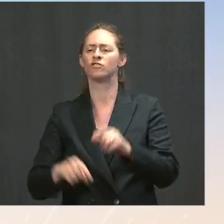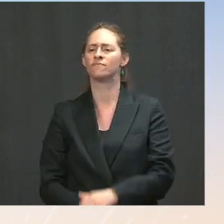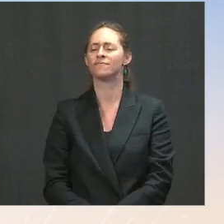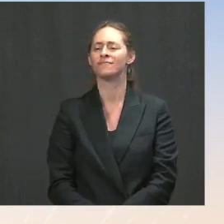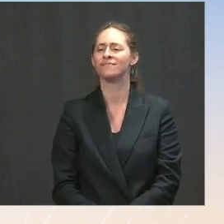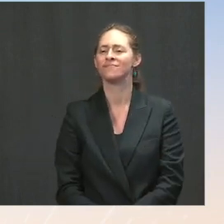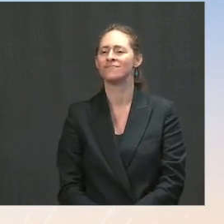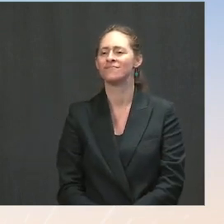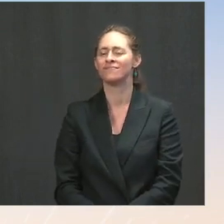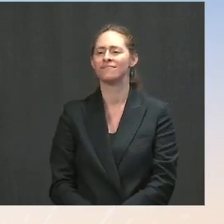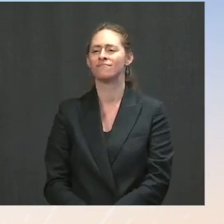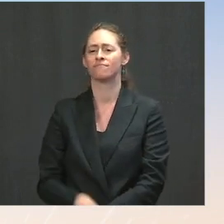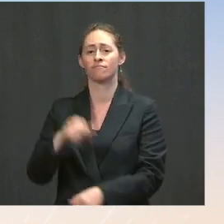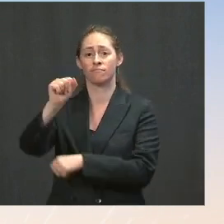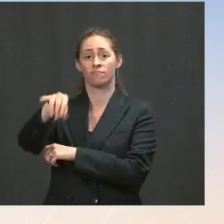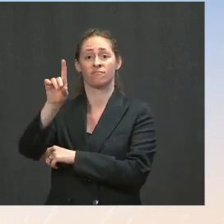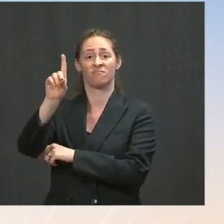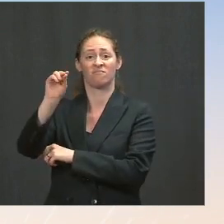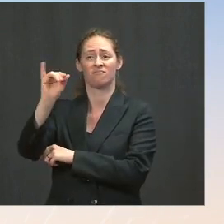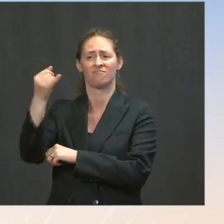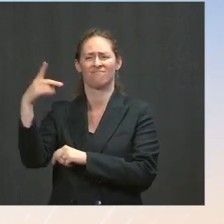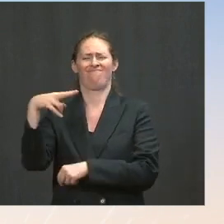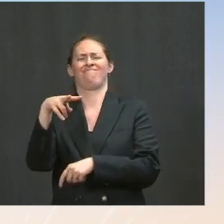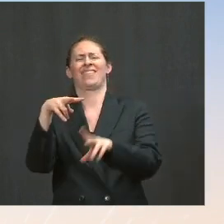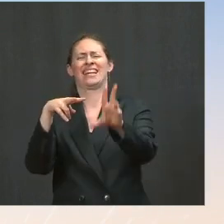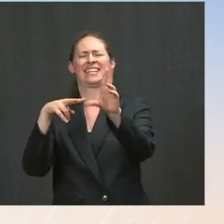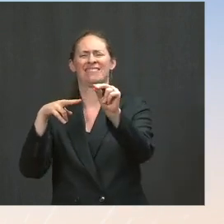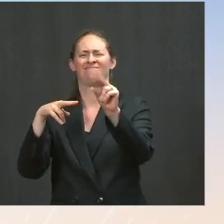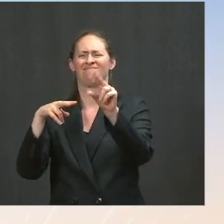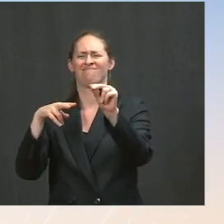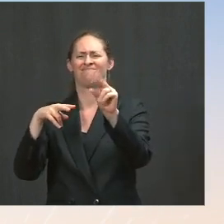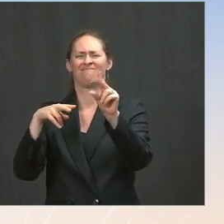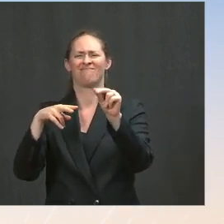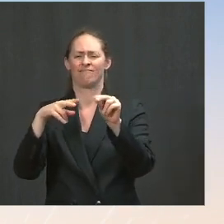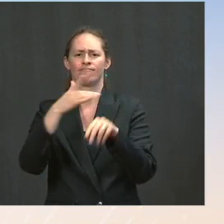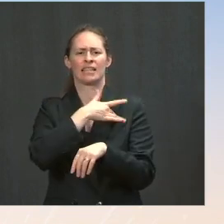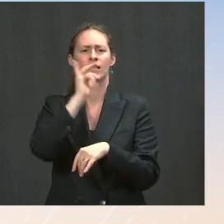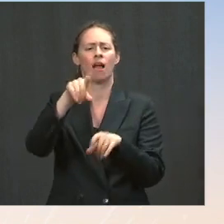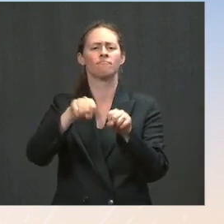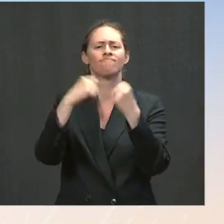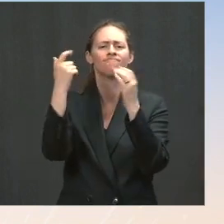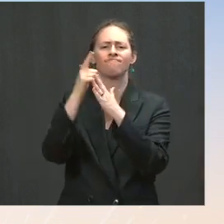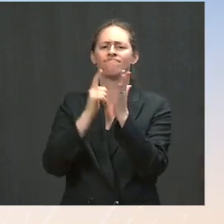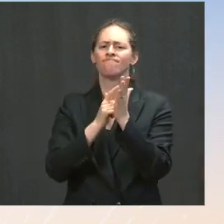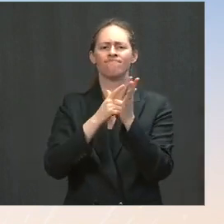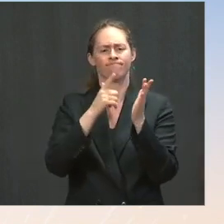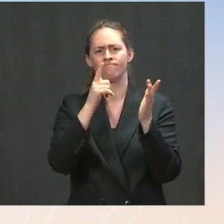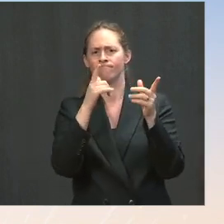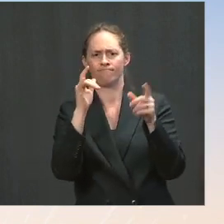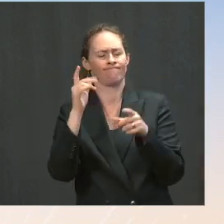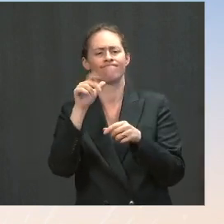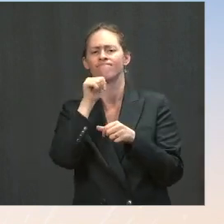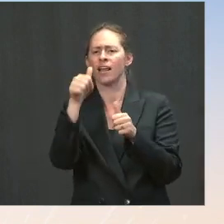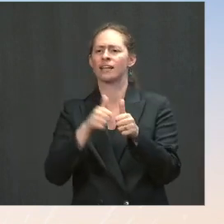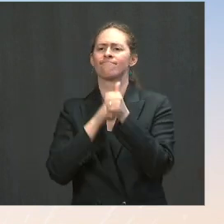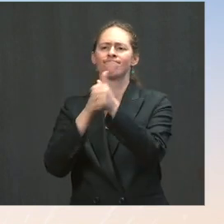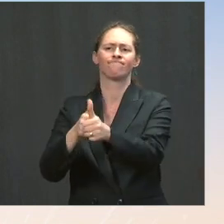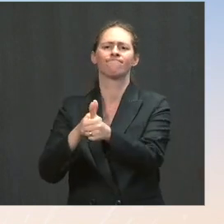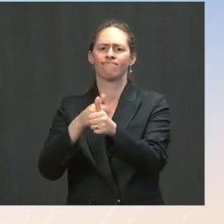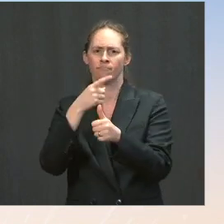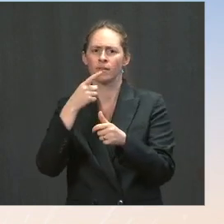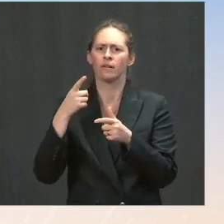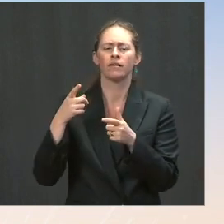and presumptive violation of the antitrust laws under established law. So these actions, reason I'm lifting them up, are very much in